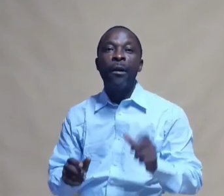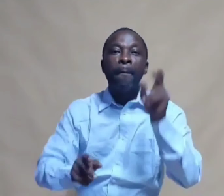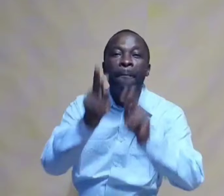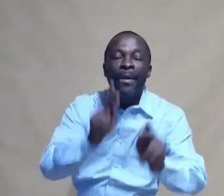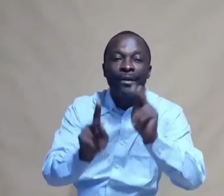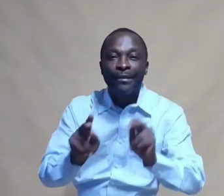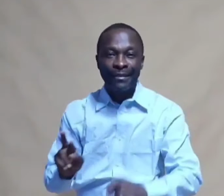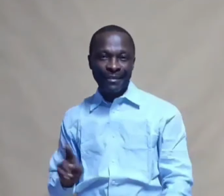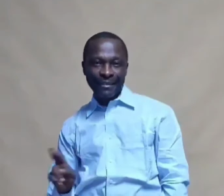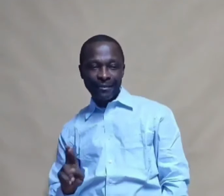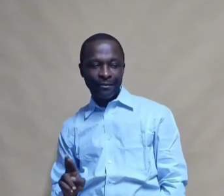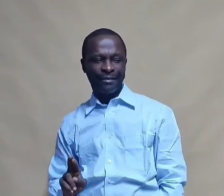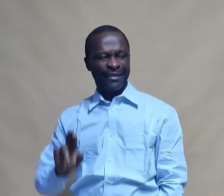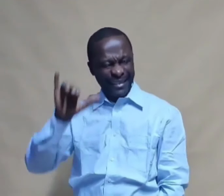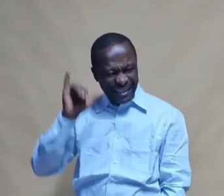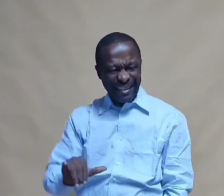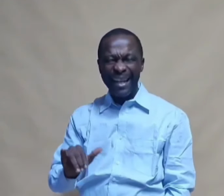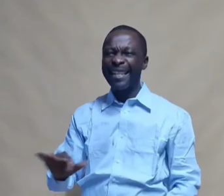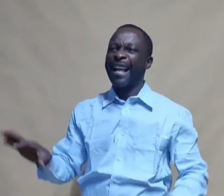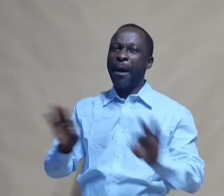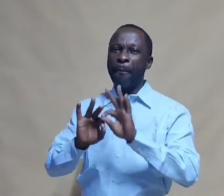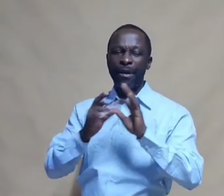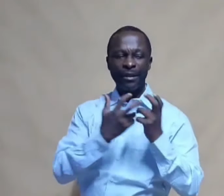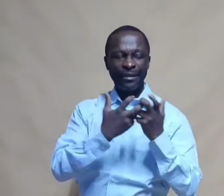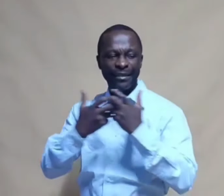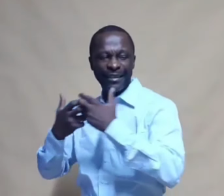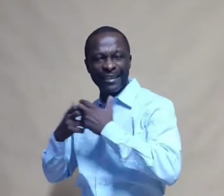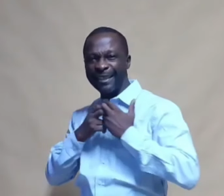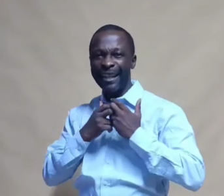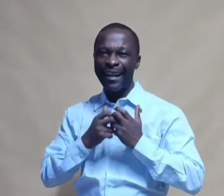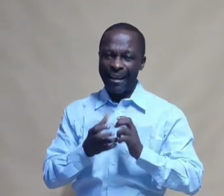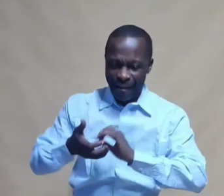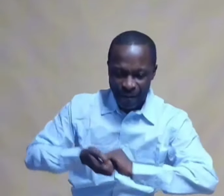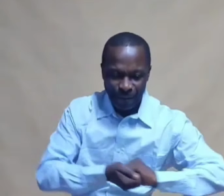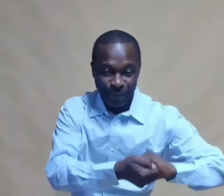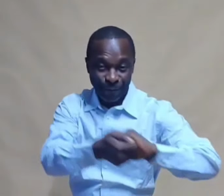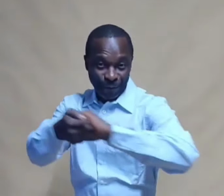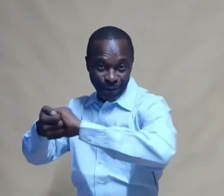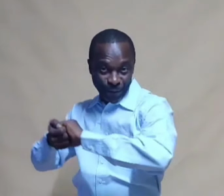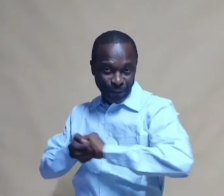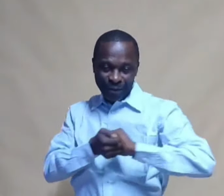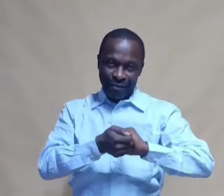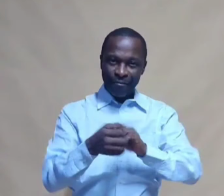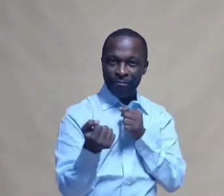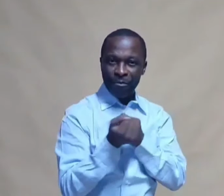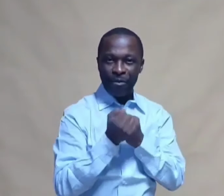and with dignity. Together, let's end racism and make the world a better place.